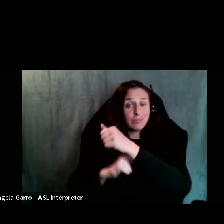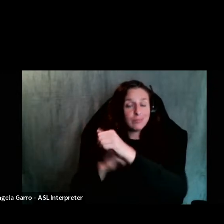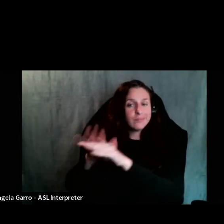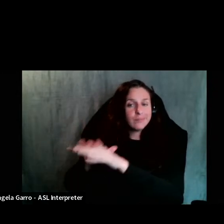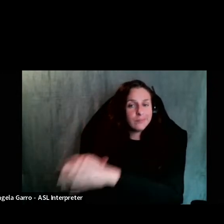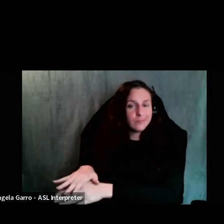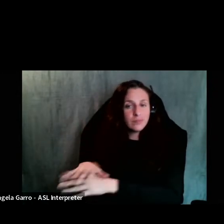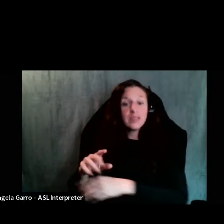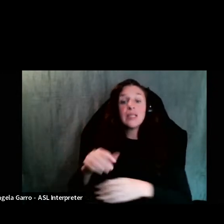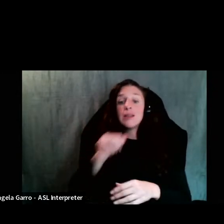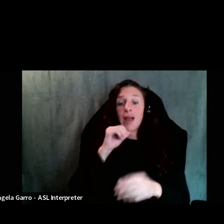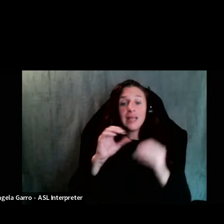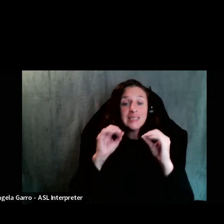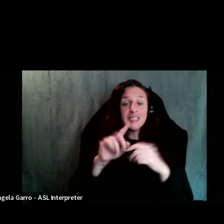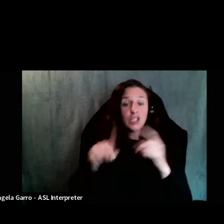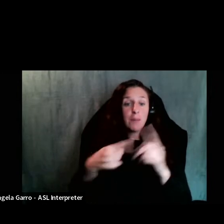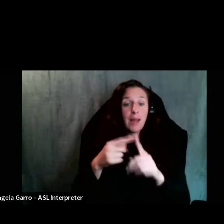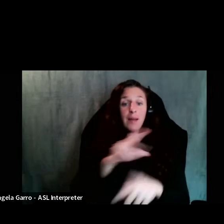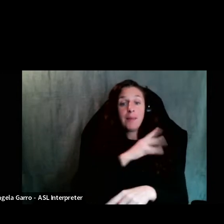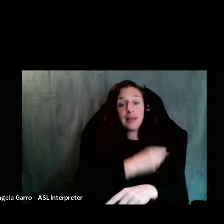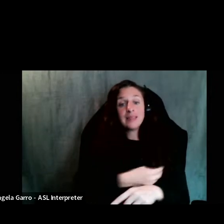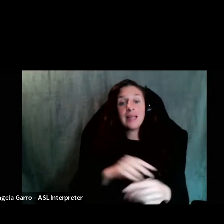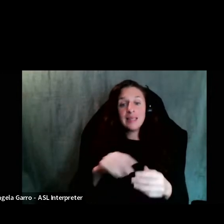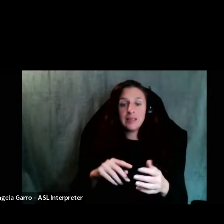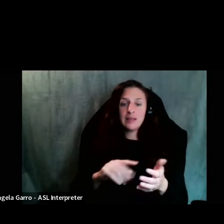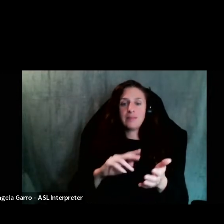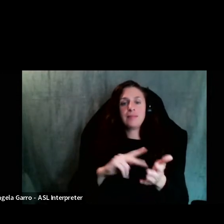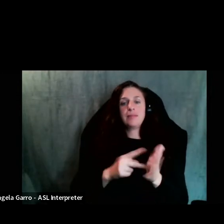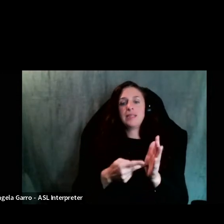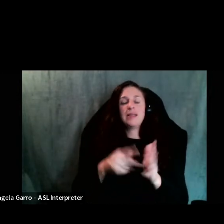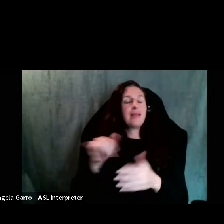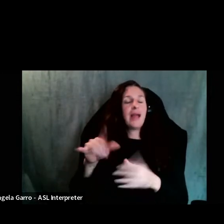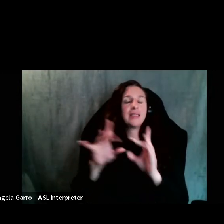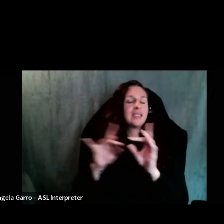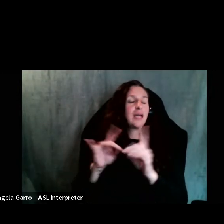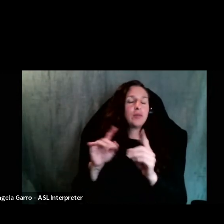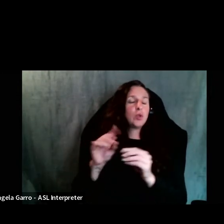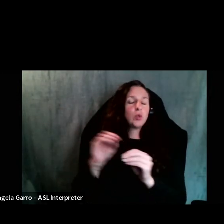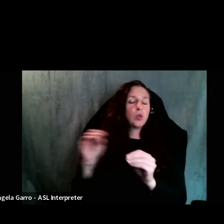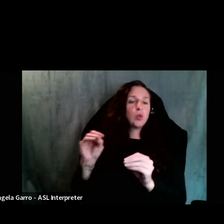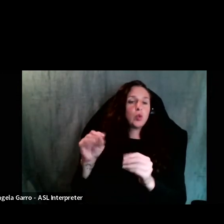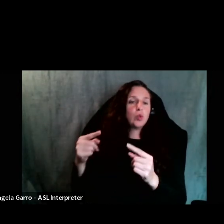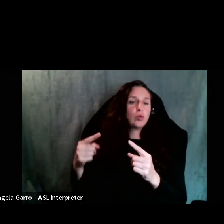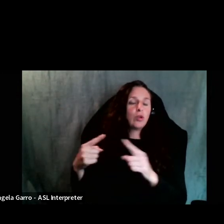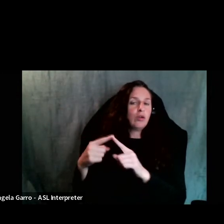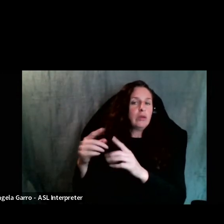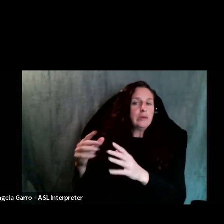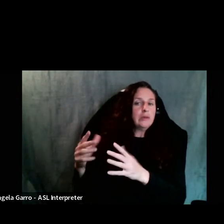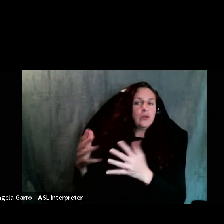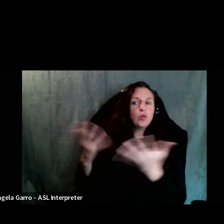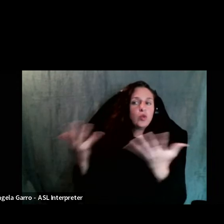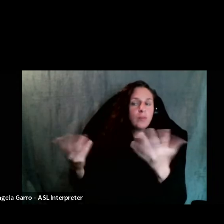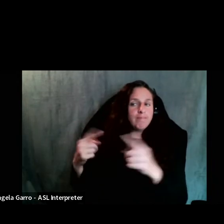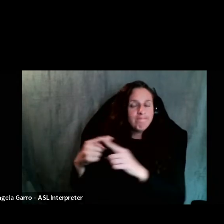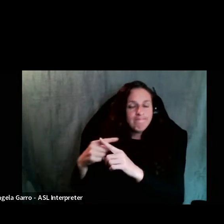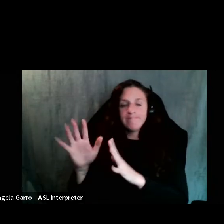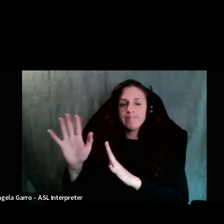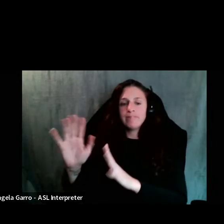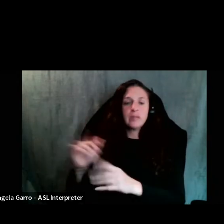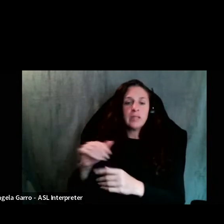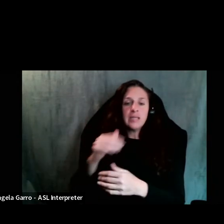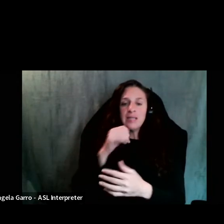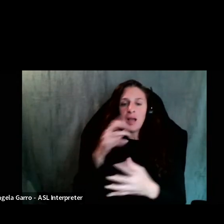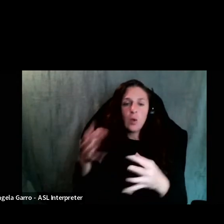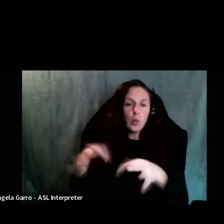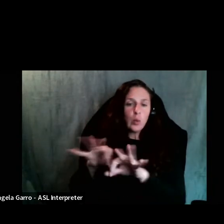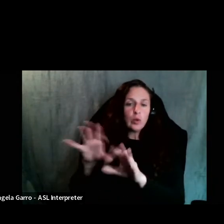about Palestine is to reinforce to our community that the subject is too controversial, scary, or not worthy to do so. I have to believe that our district is